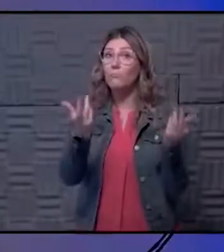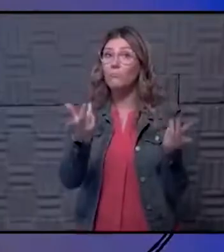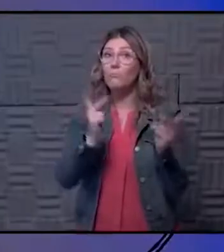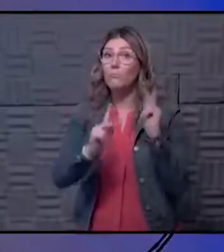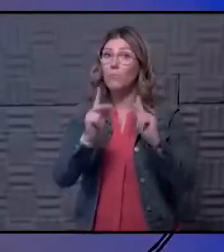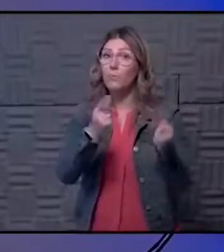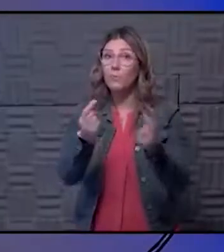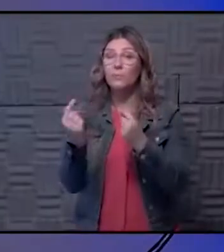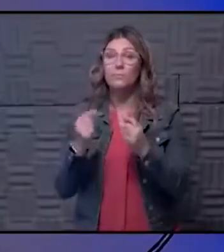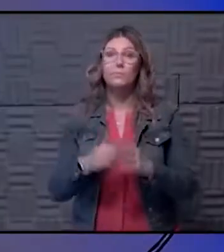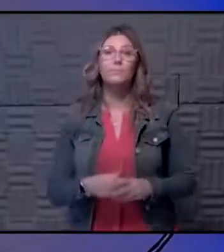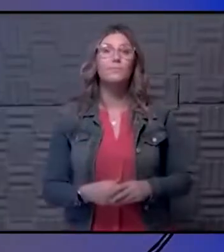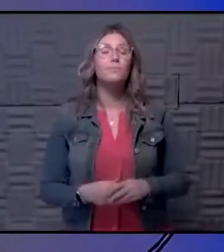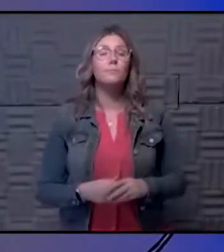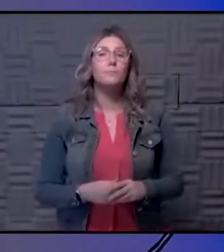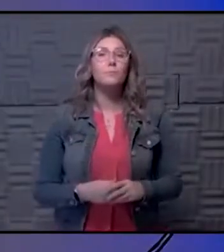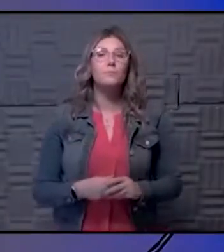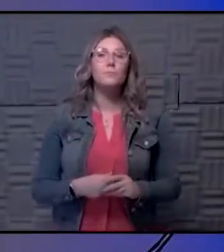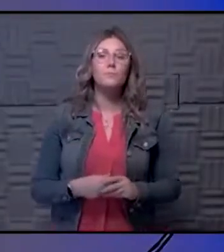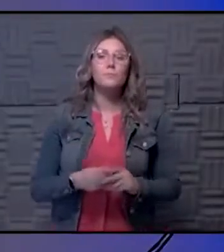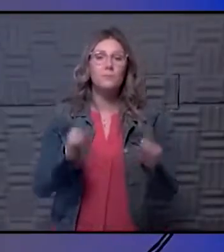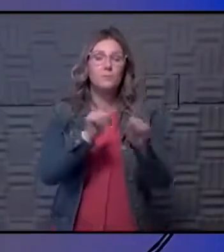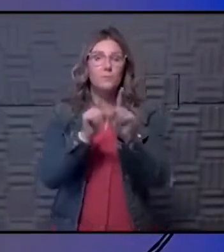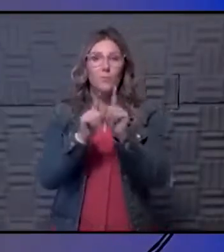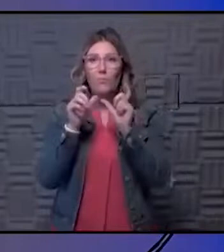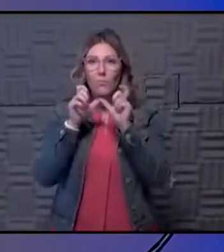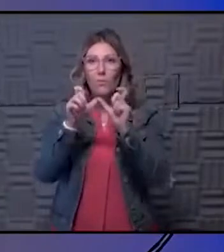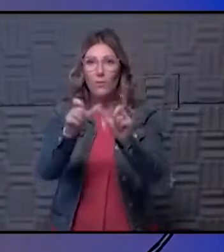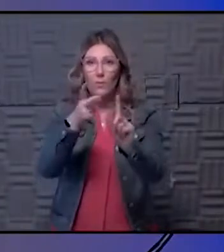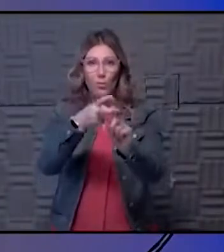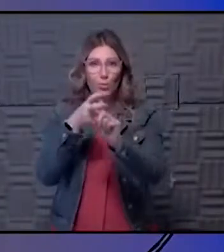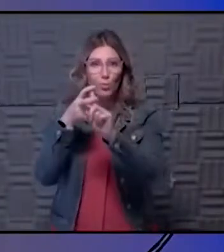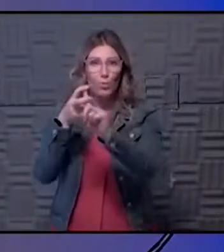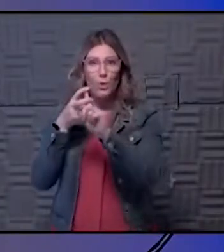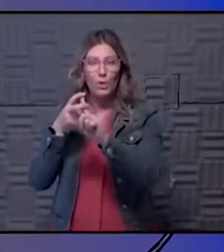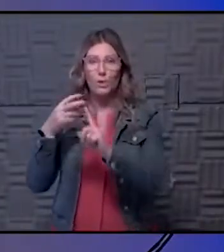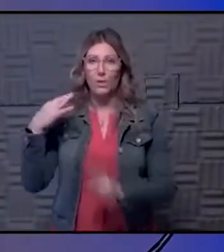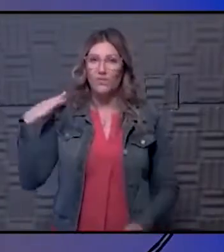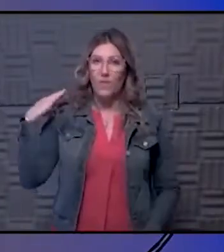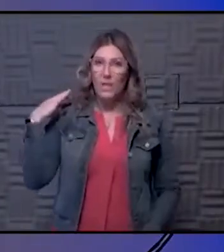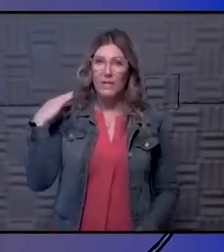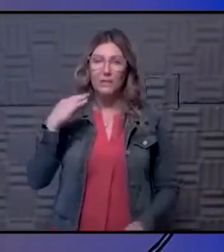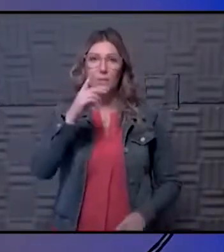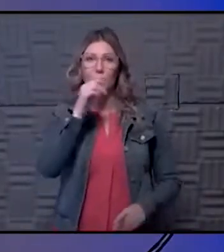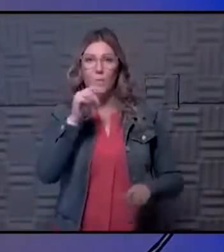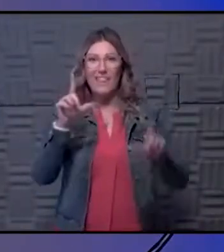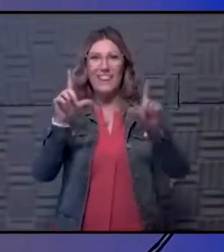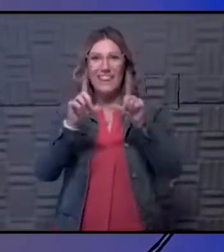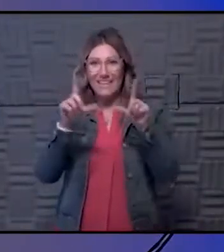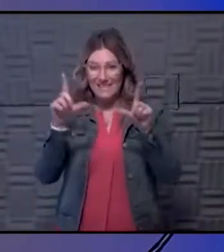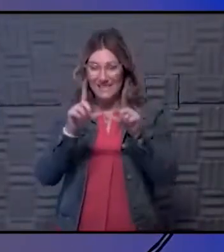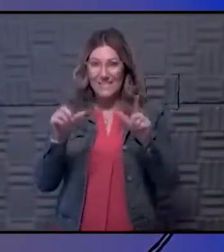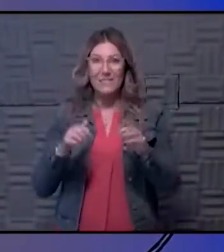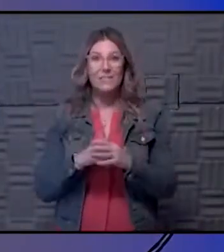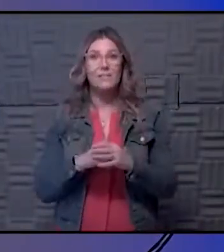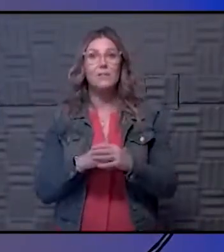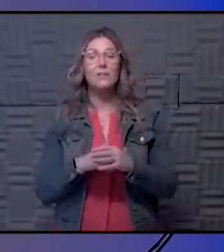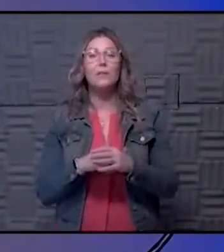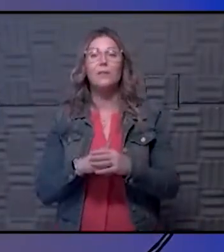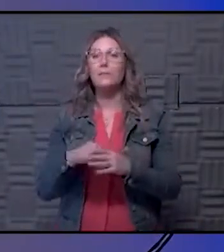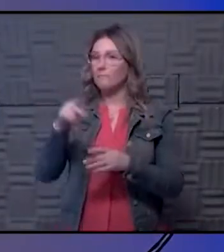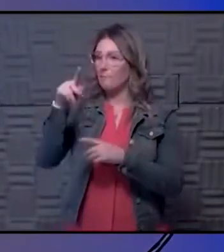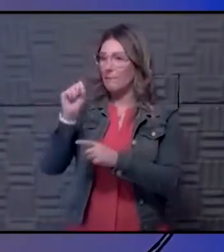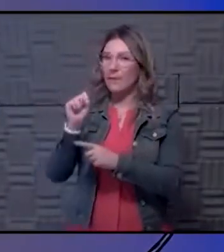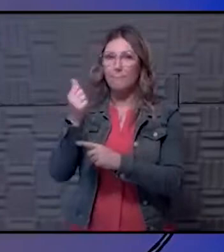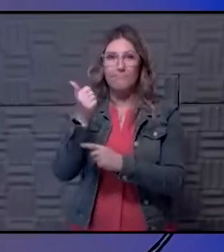there? So we're also continuing to recruit for volunteers who are licensed in Kansas.